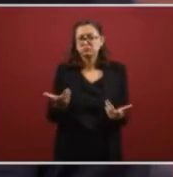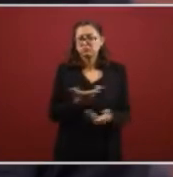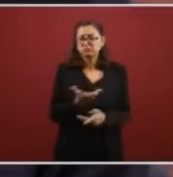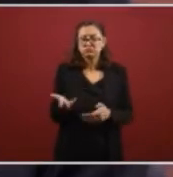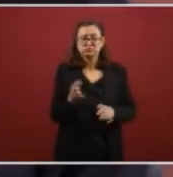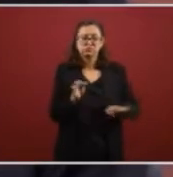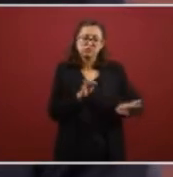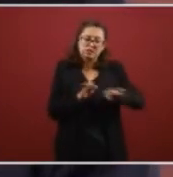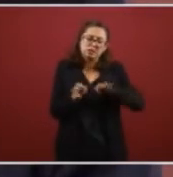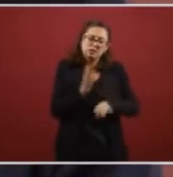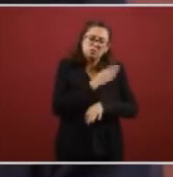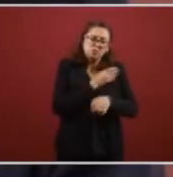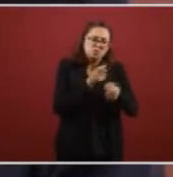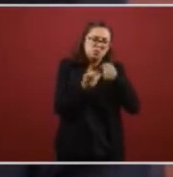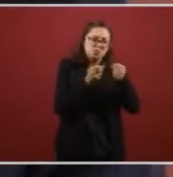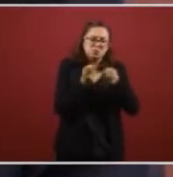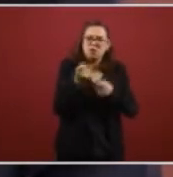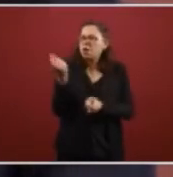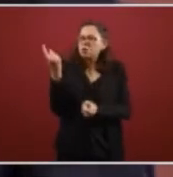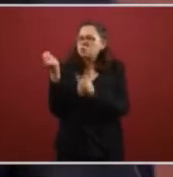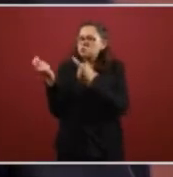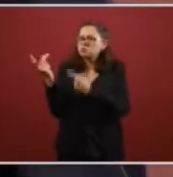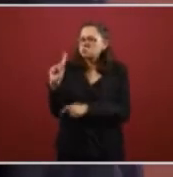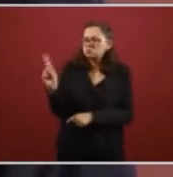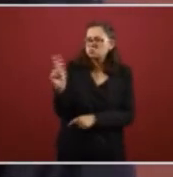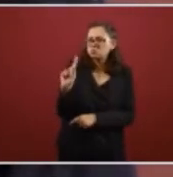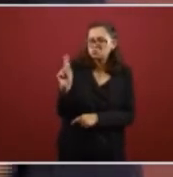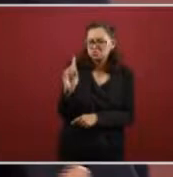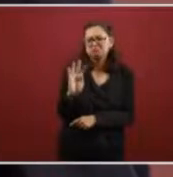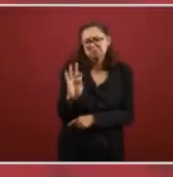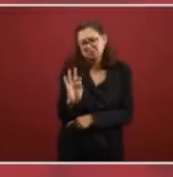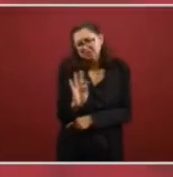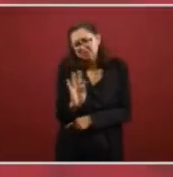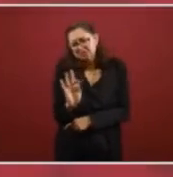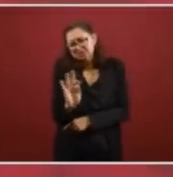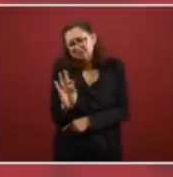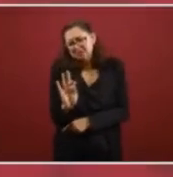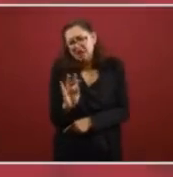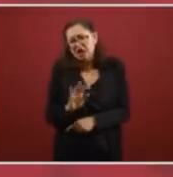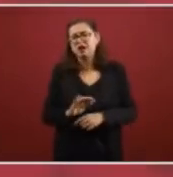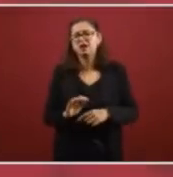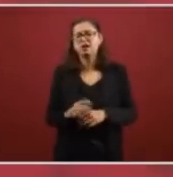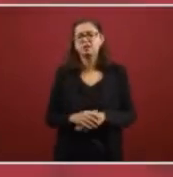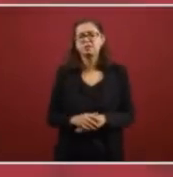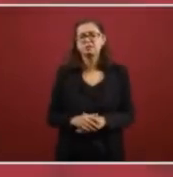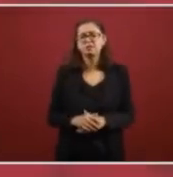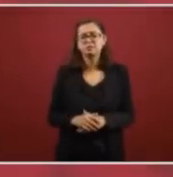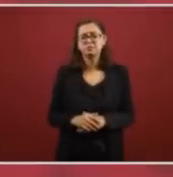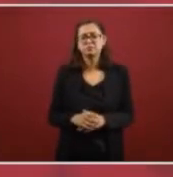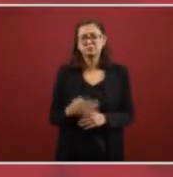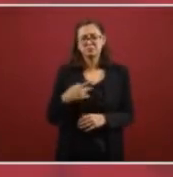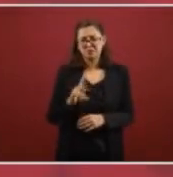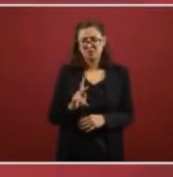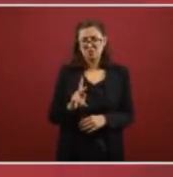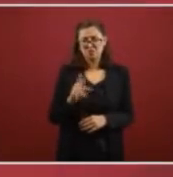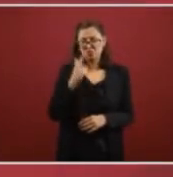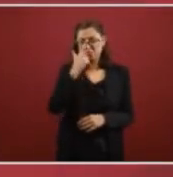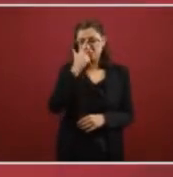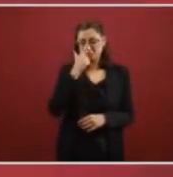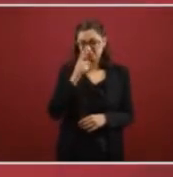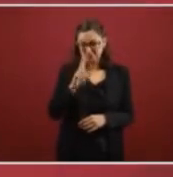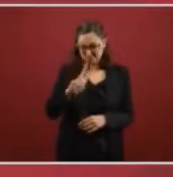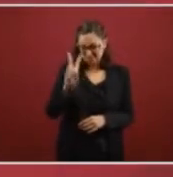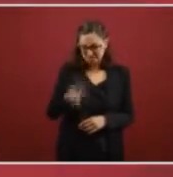this noble job of periodicals, but or news. But it's not the